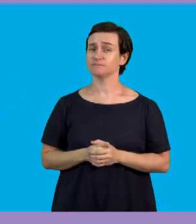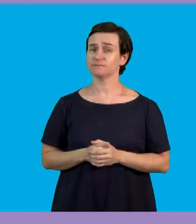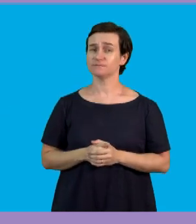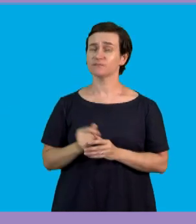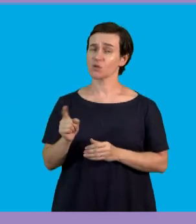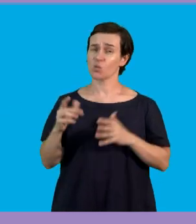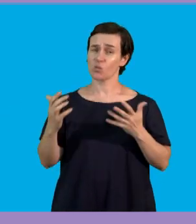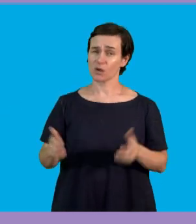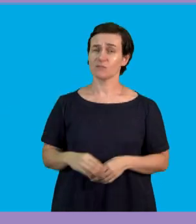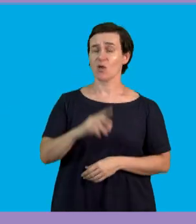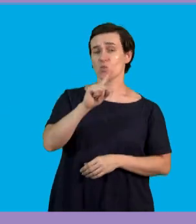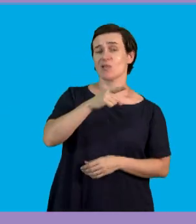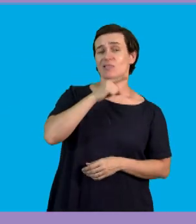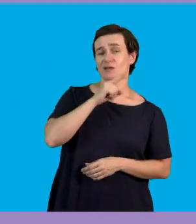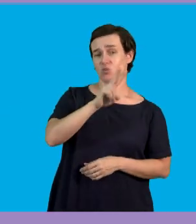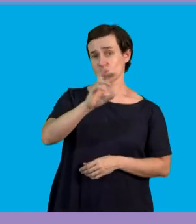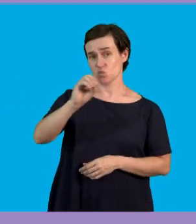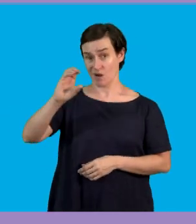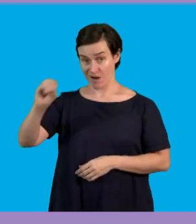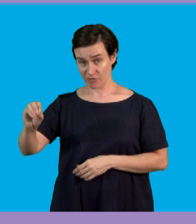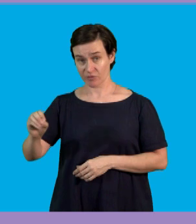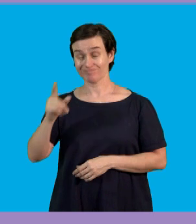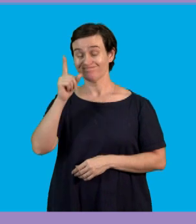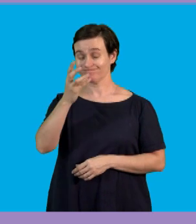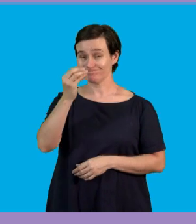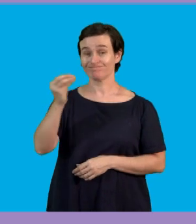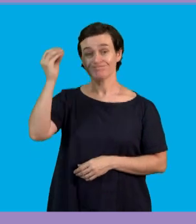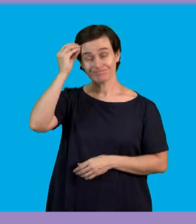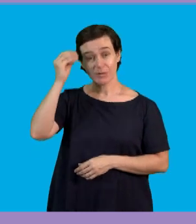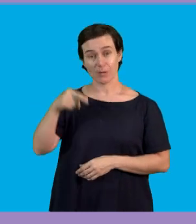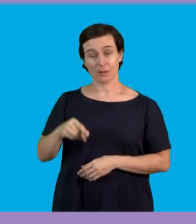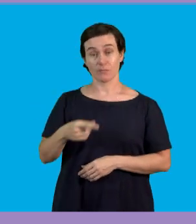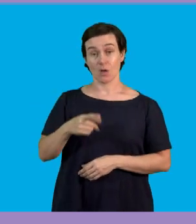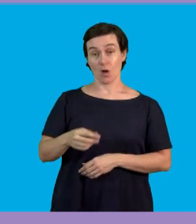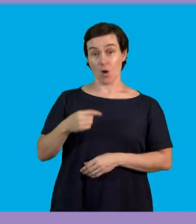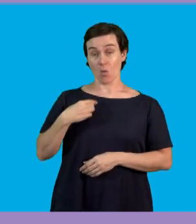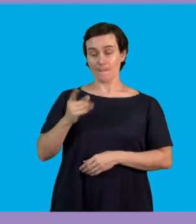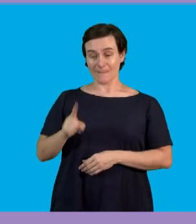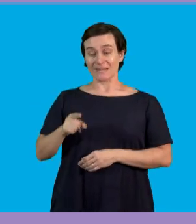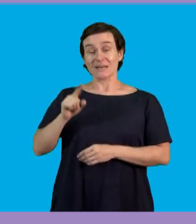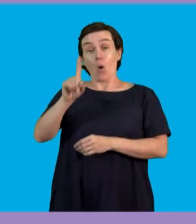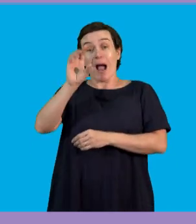us 1,200. But remember, we have the 100, so that means we now have